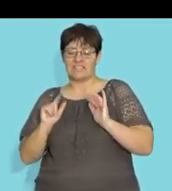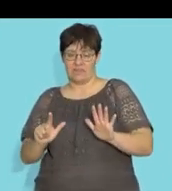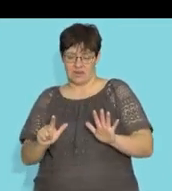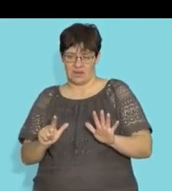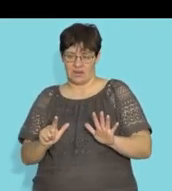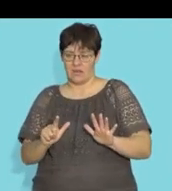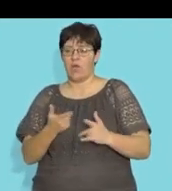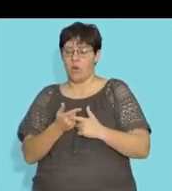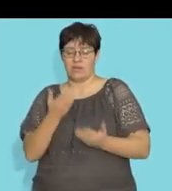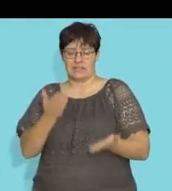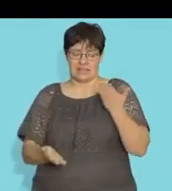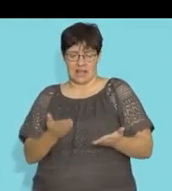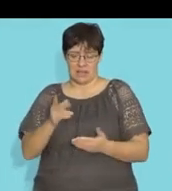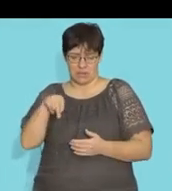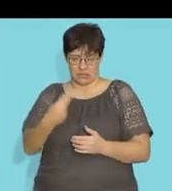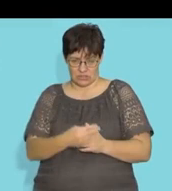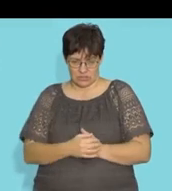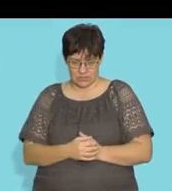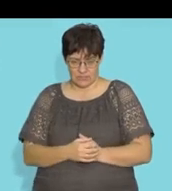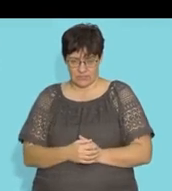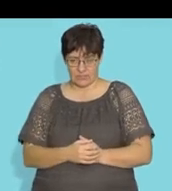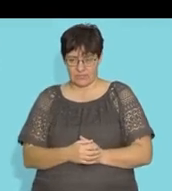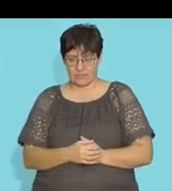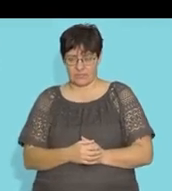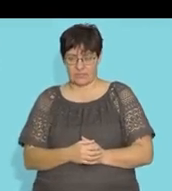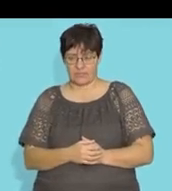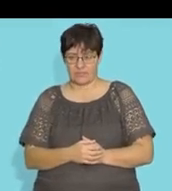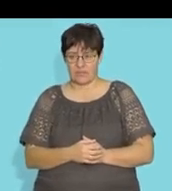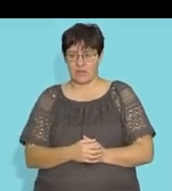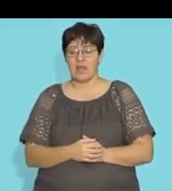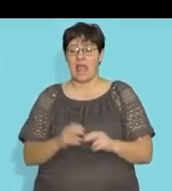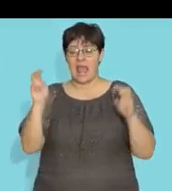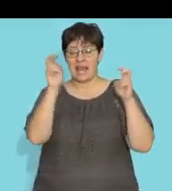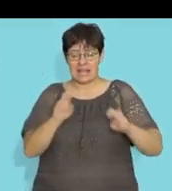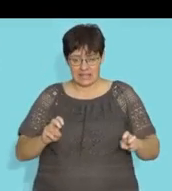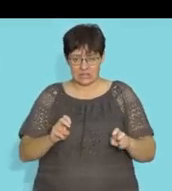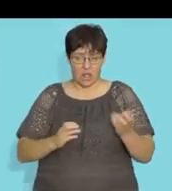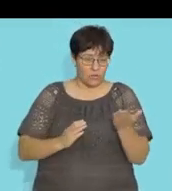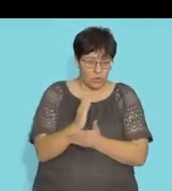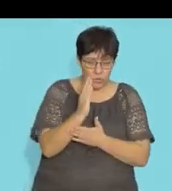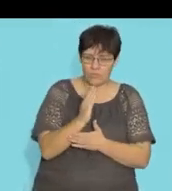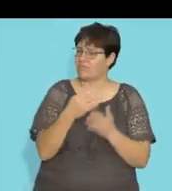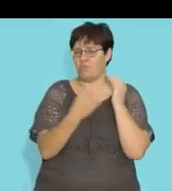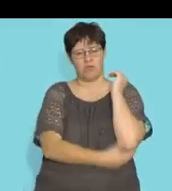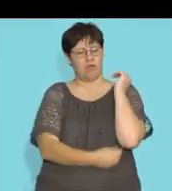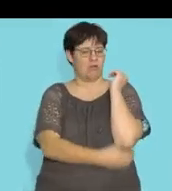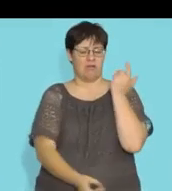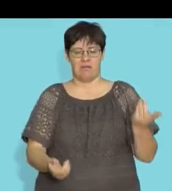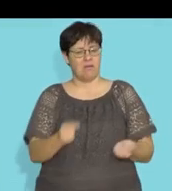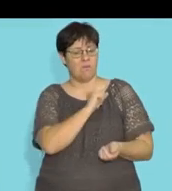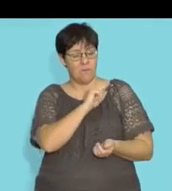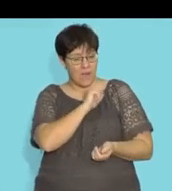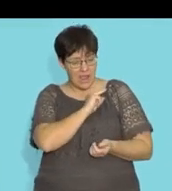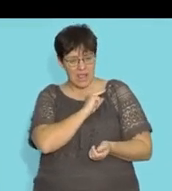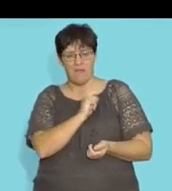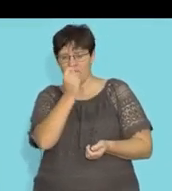7 on our pH scale. And it does conduct electricity poorly because there's only